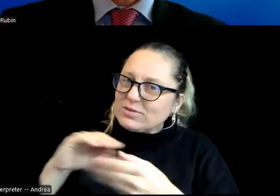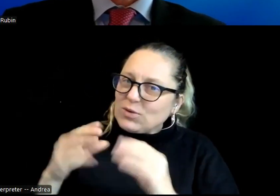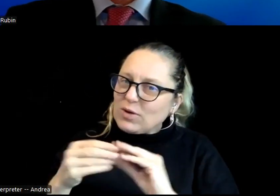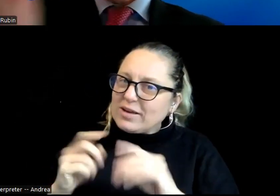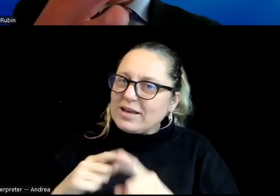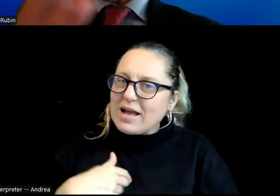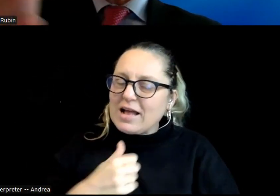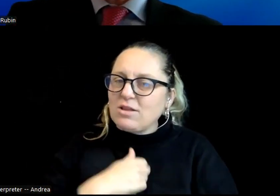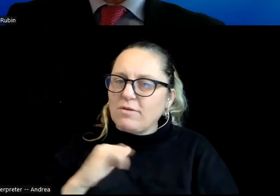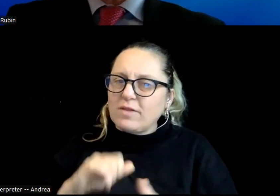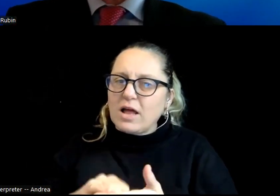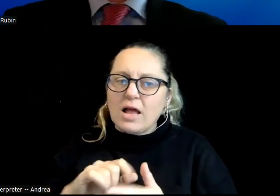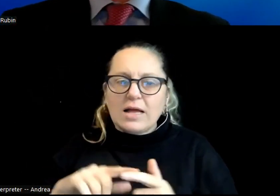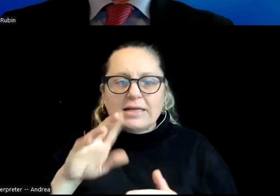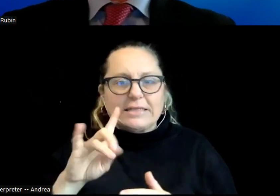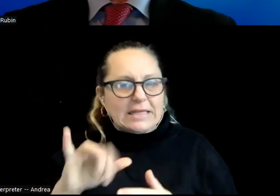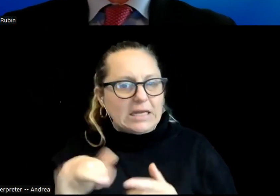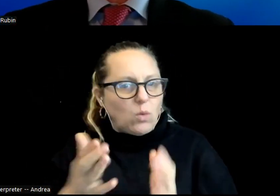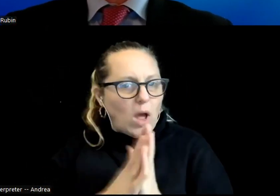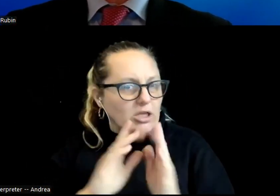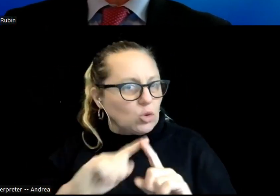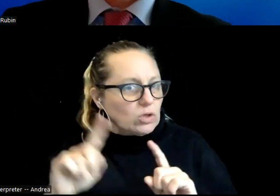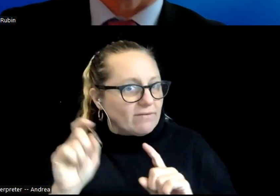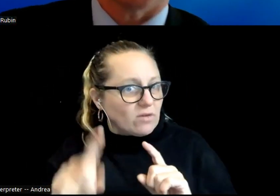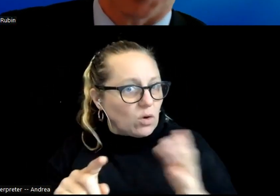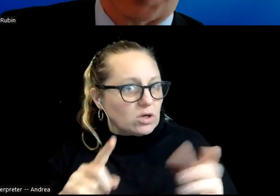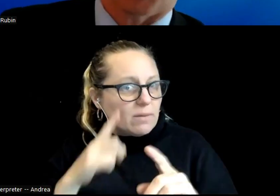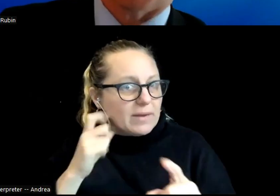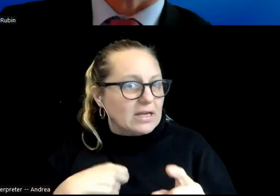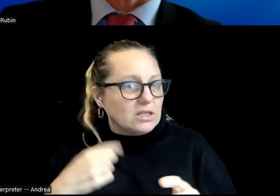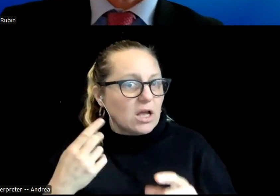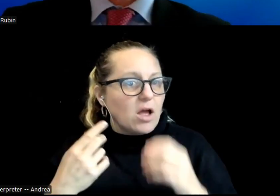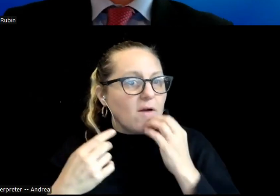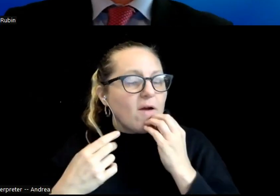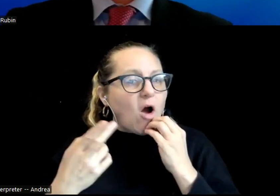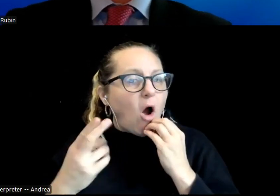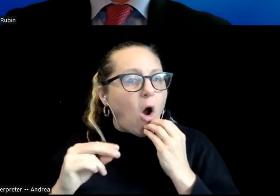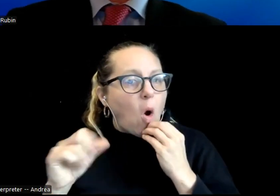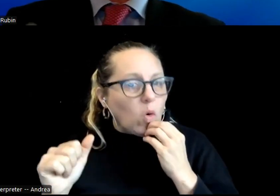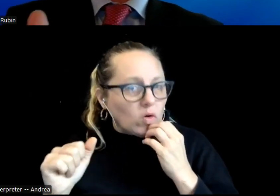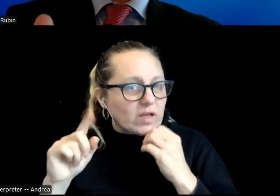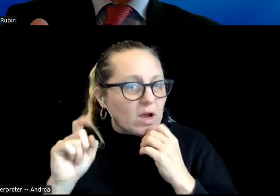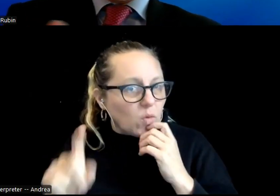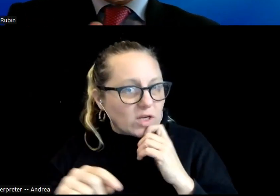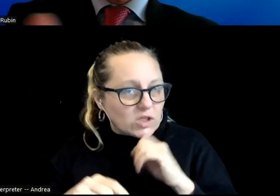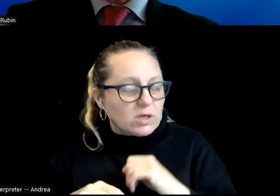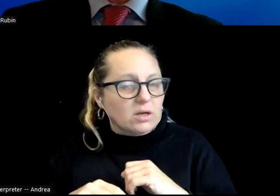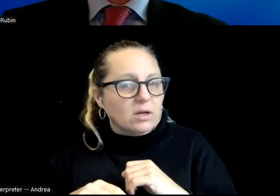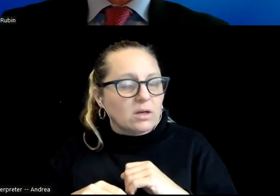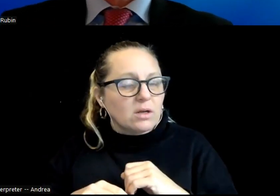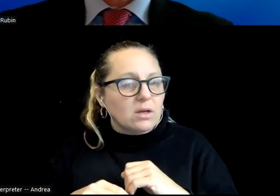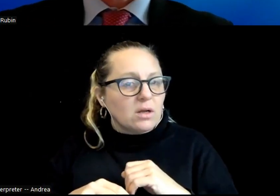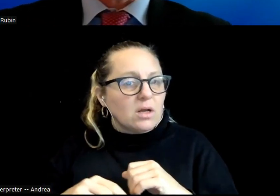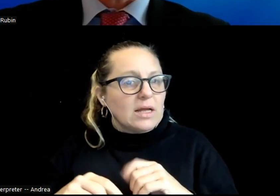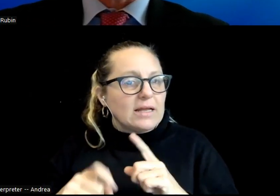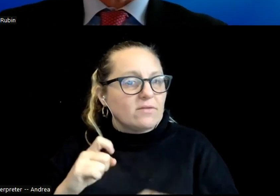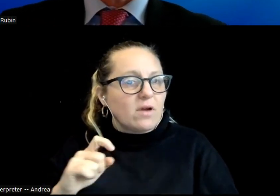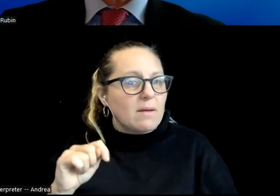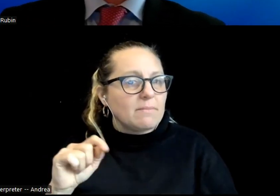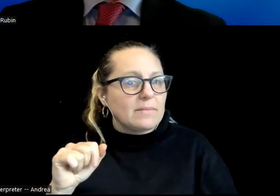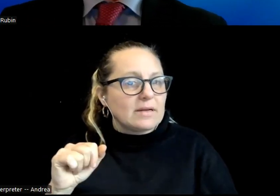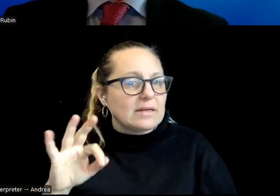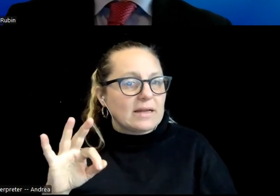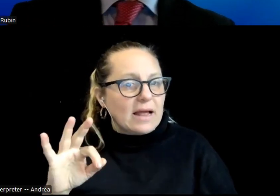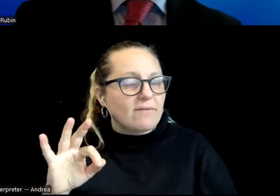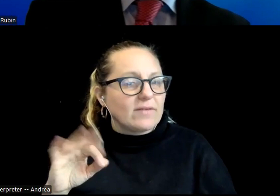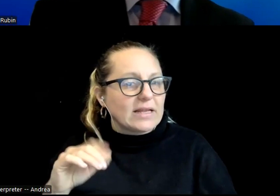that. Here, Mhm. Cindy, I'll ask you a different question because it's a HOSA related question. Although this is from Taft Union High School in